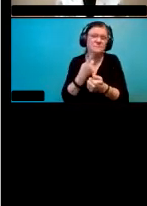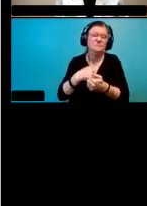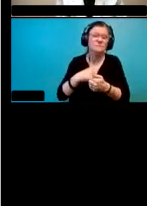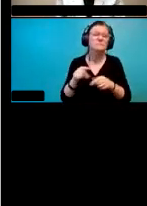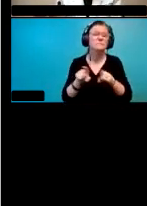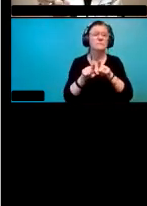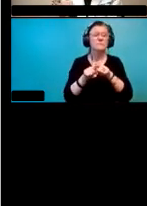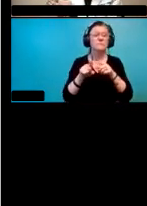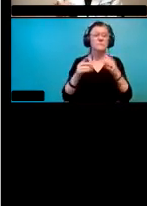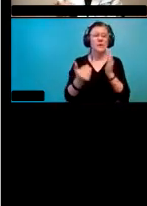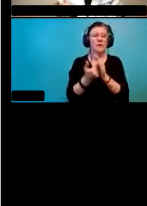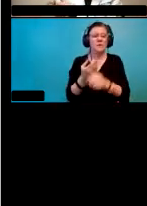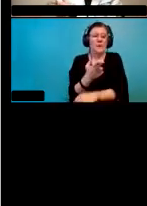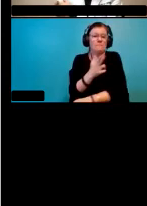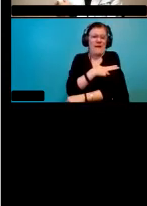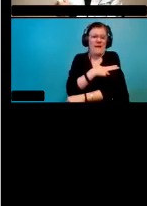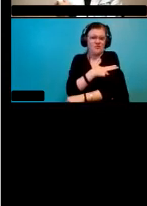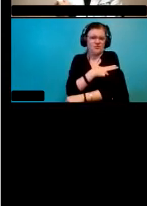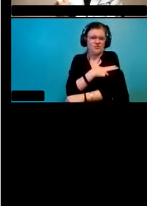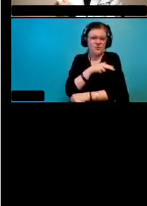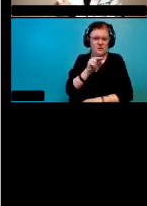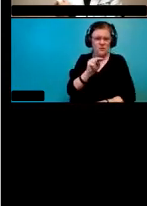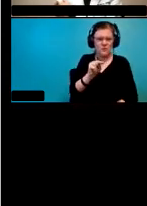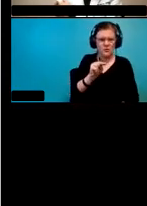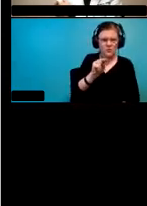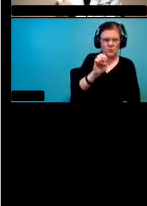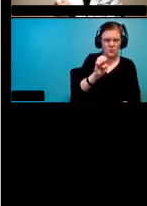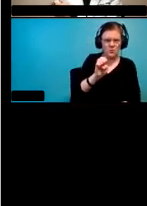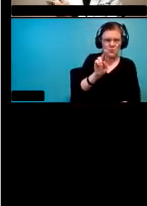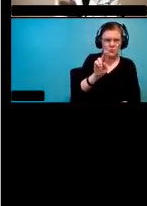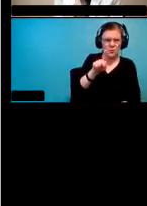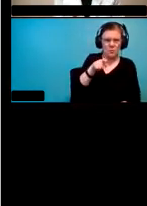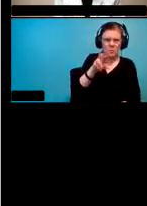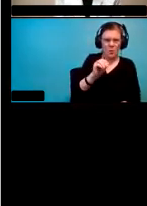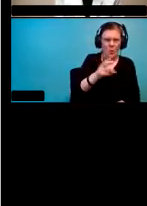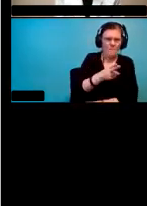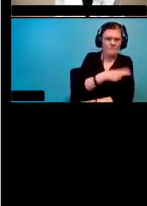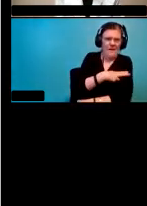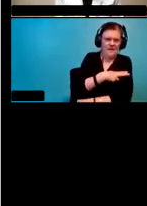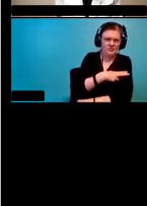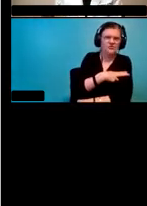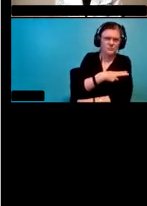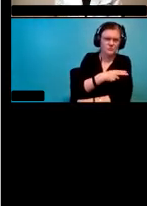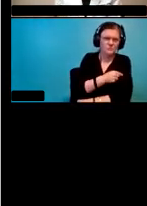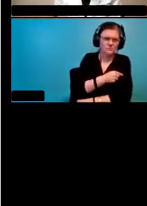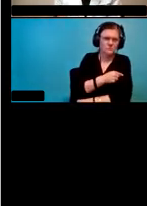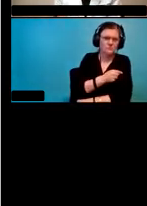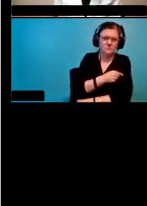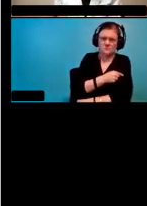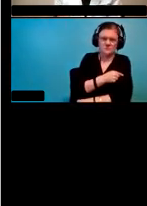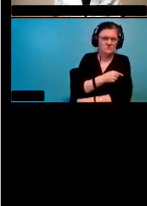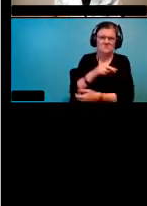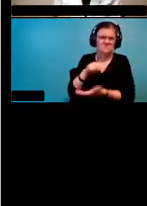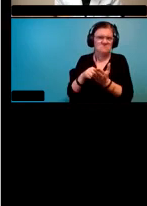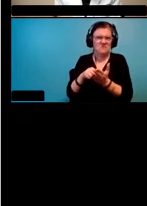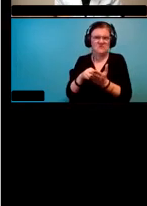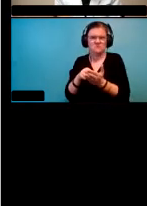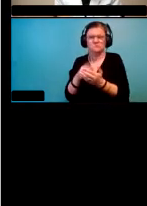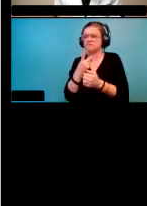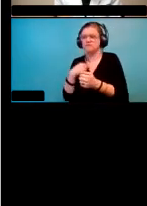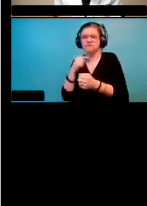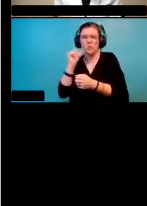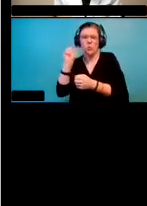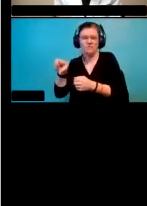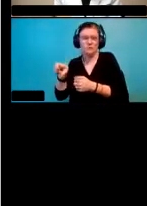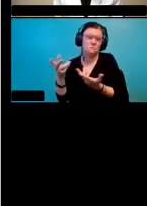then there's that NuPro patch, the transdermal patch. So that avoids the gut completely and swallowing completely. So that's